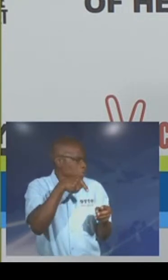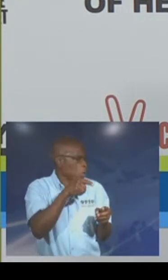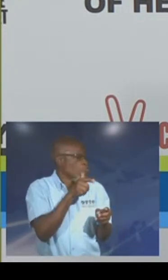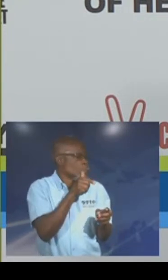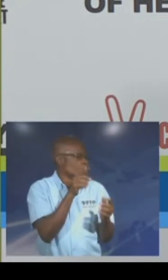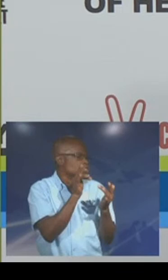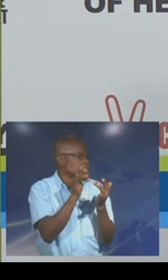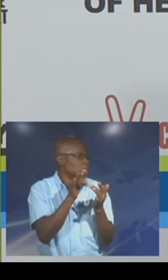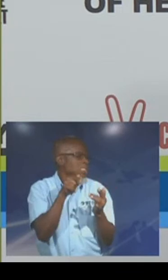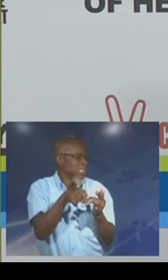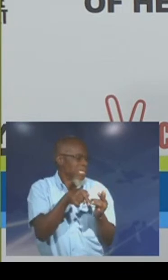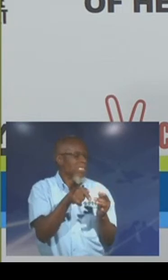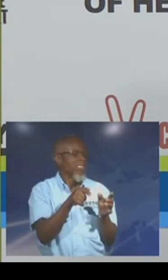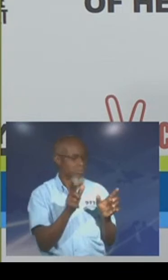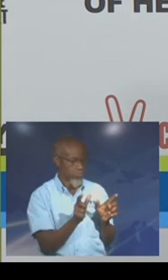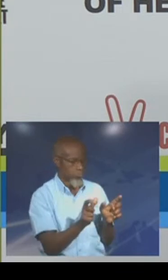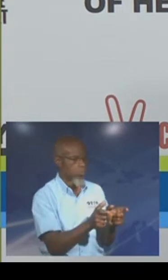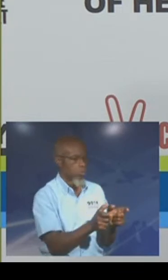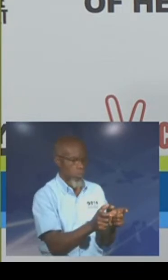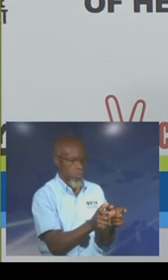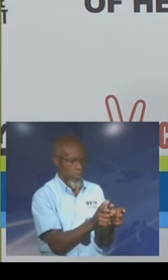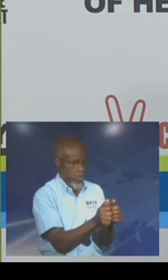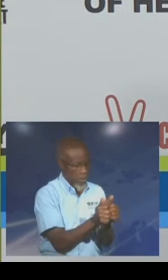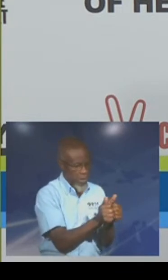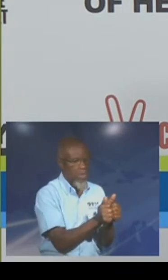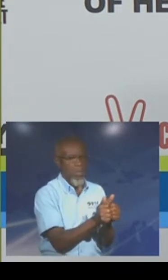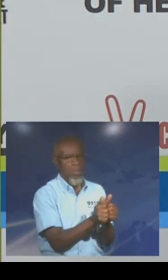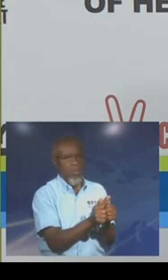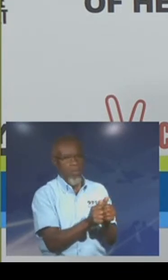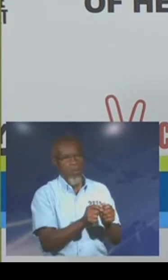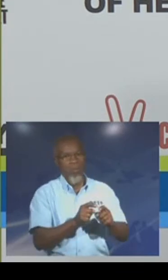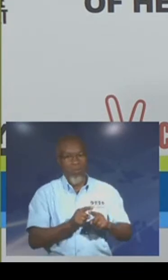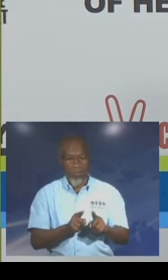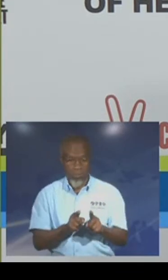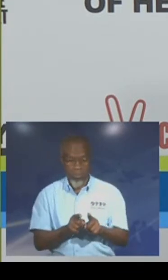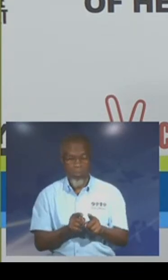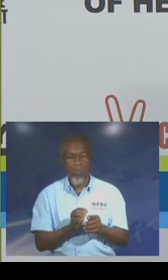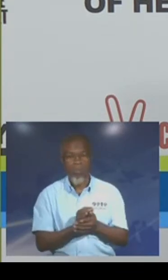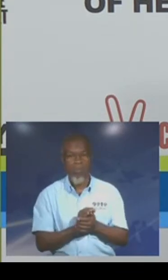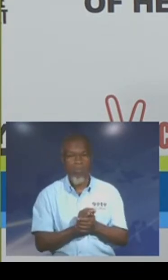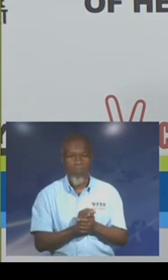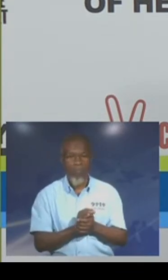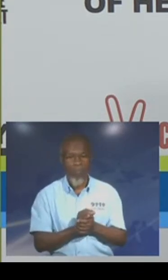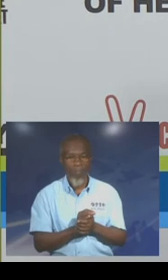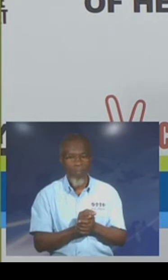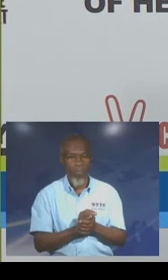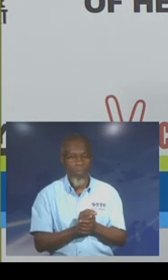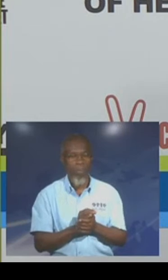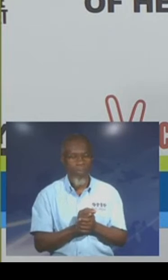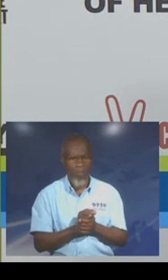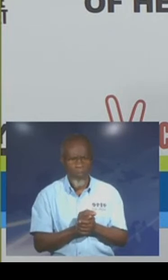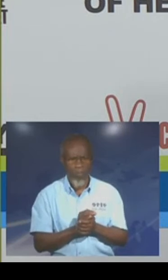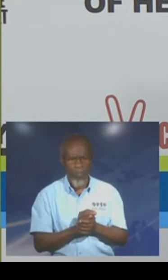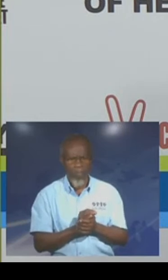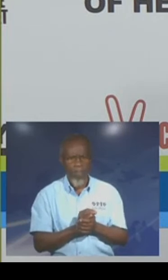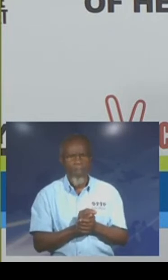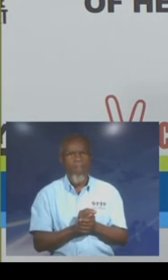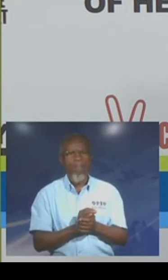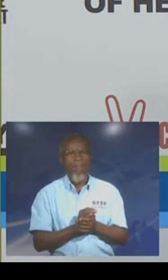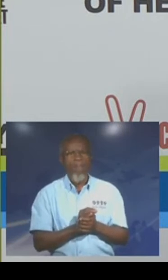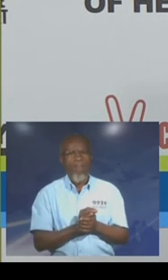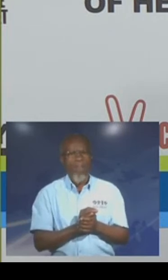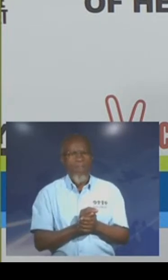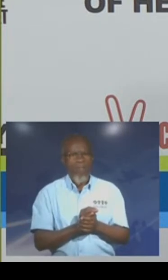contacts for the household. Generally, secondary and tertiary contacts are not quarantined to the extent that they were in the earlier part of the